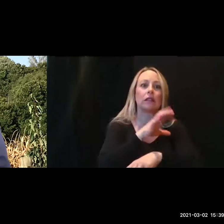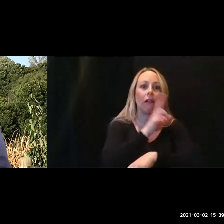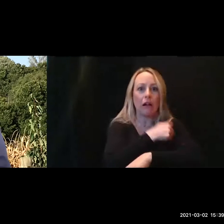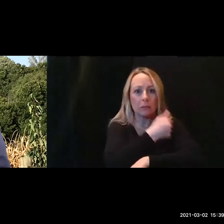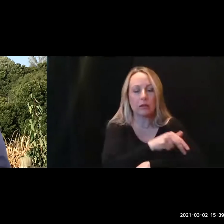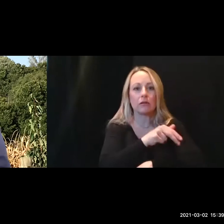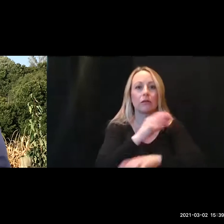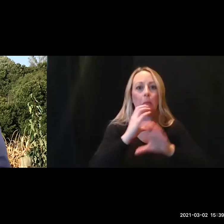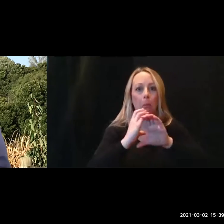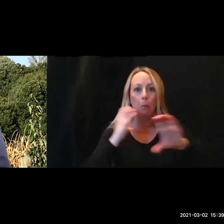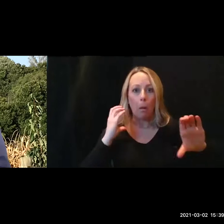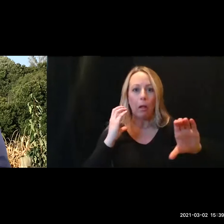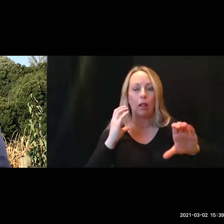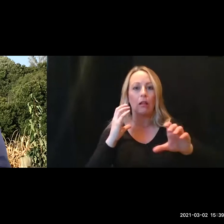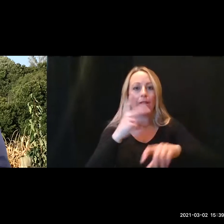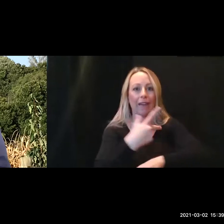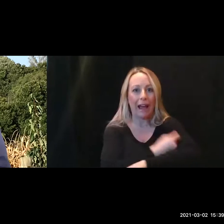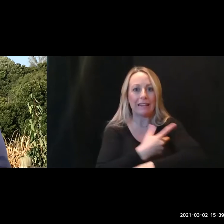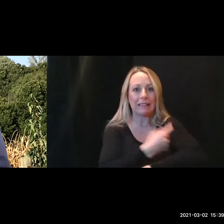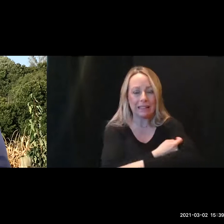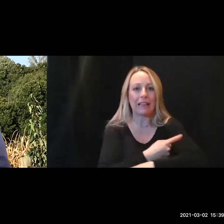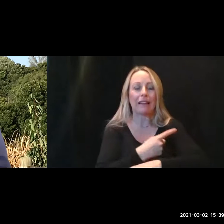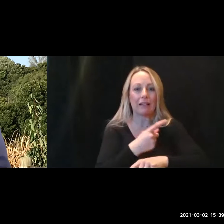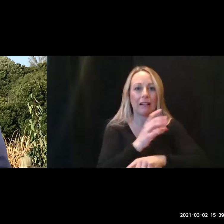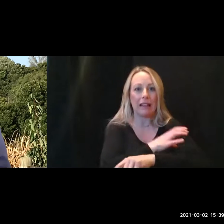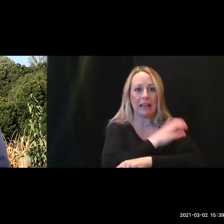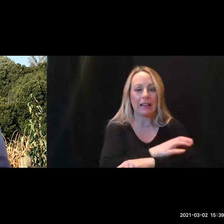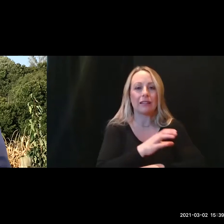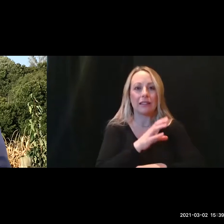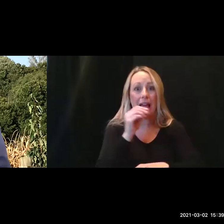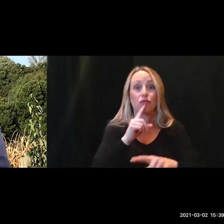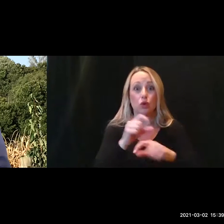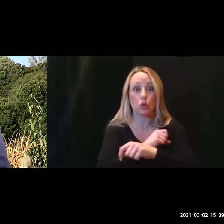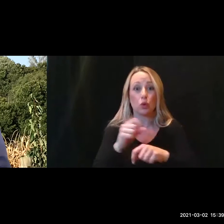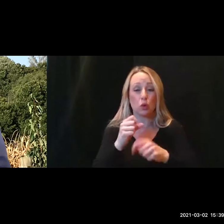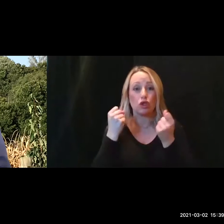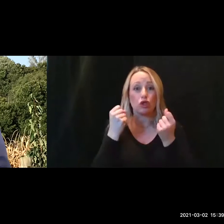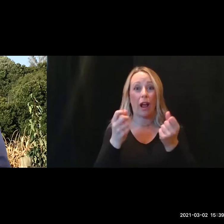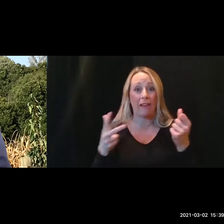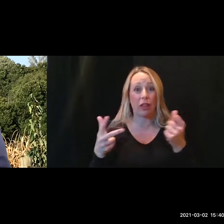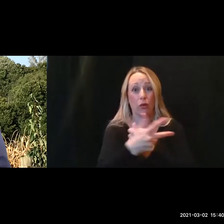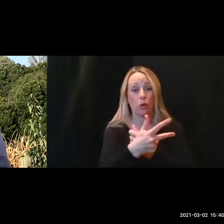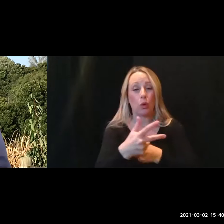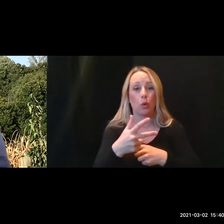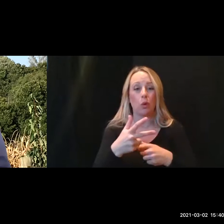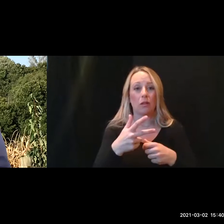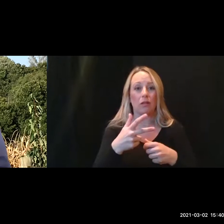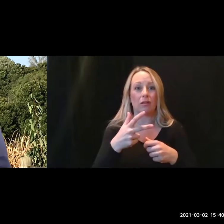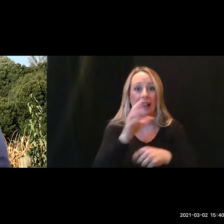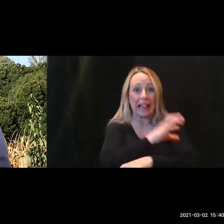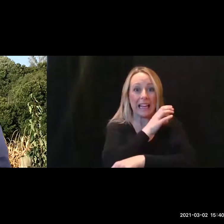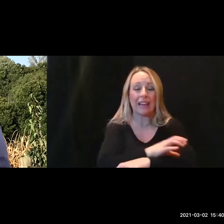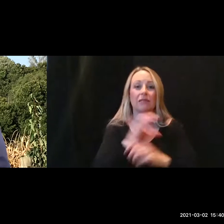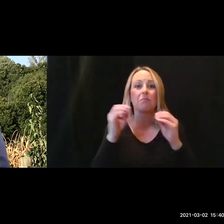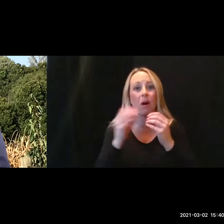vaccine clinics, true drive-through clinics, and remote areas in rural